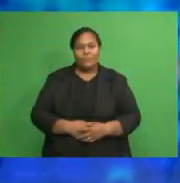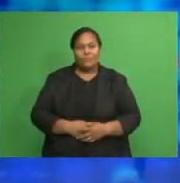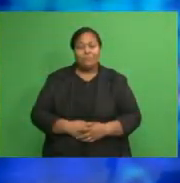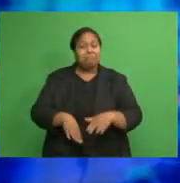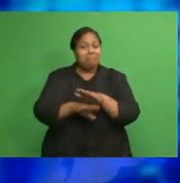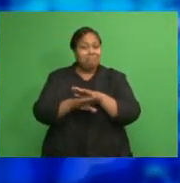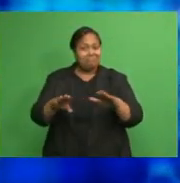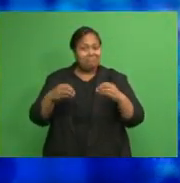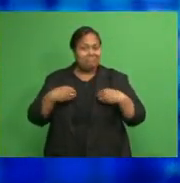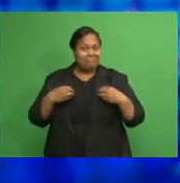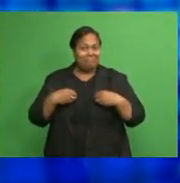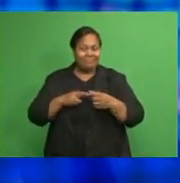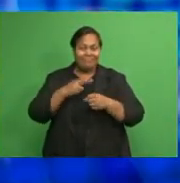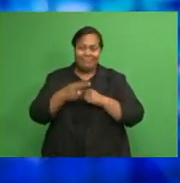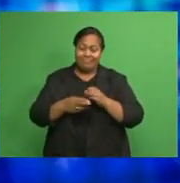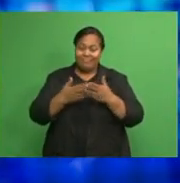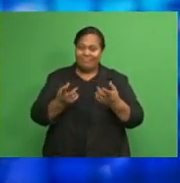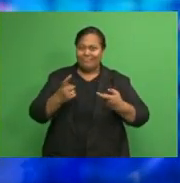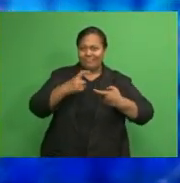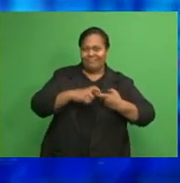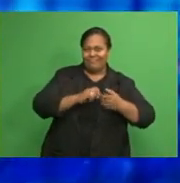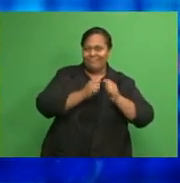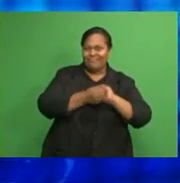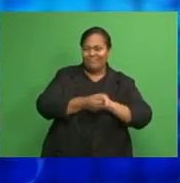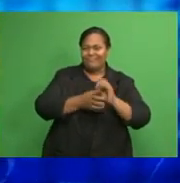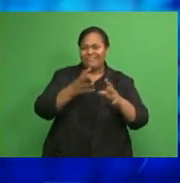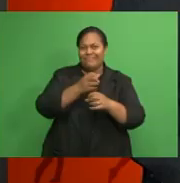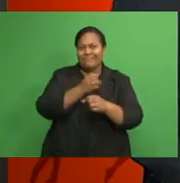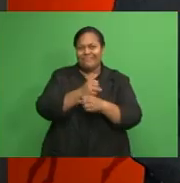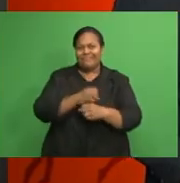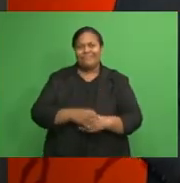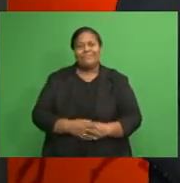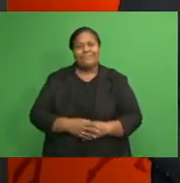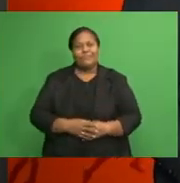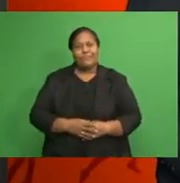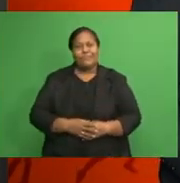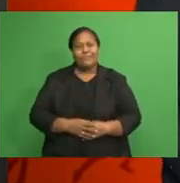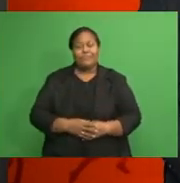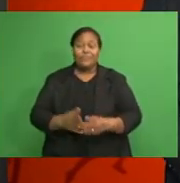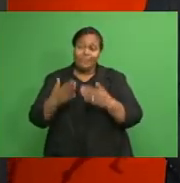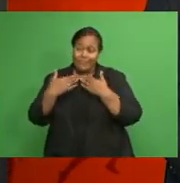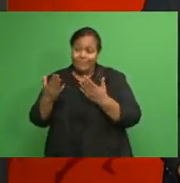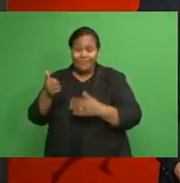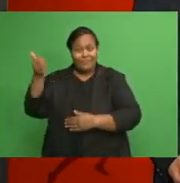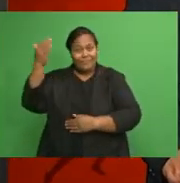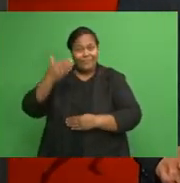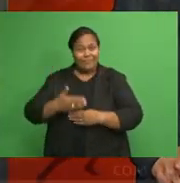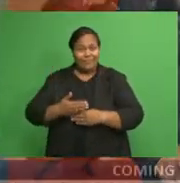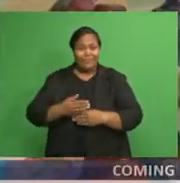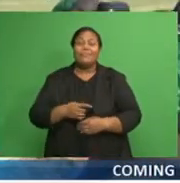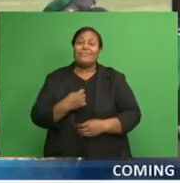That's it from Business Tonight. We now join Jamie with the latest in sports. Pinaka Whitney and good evening. Up